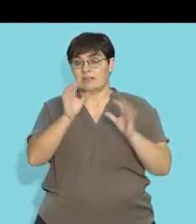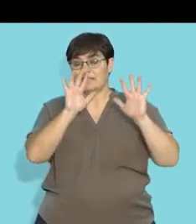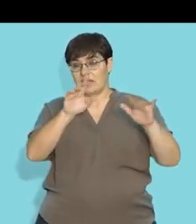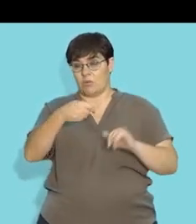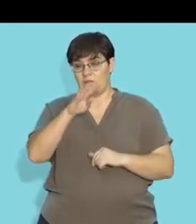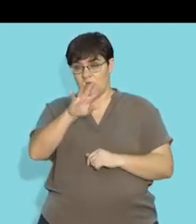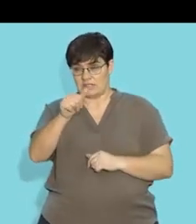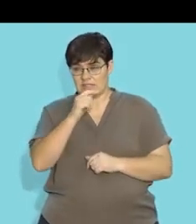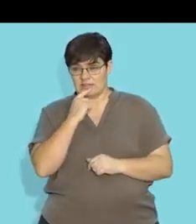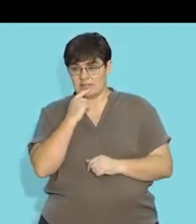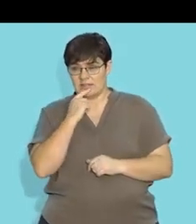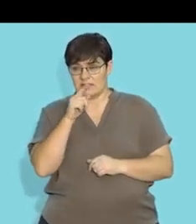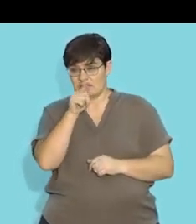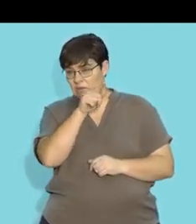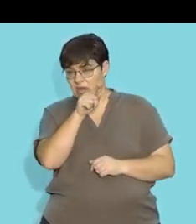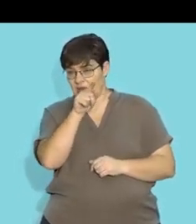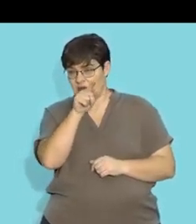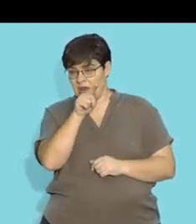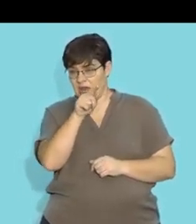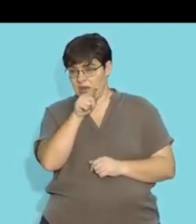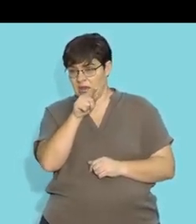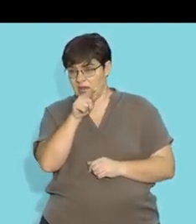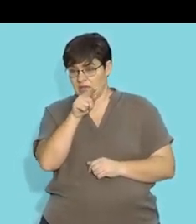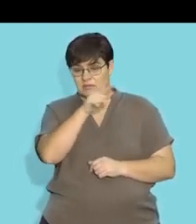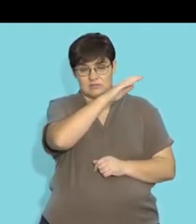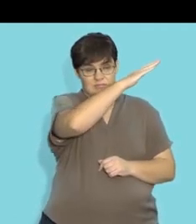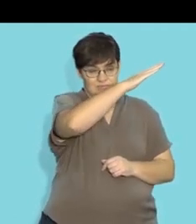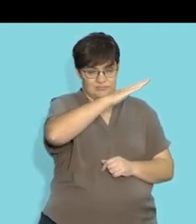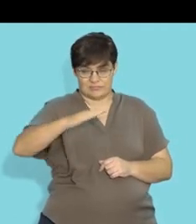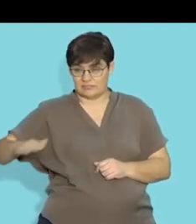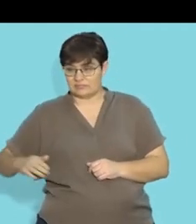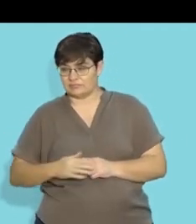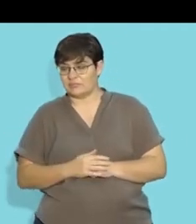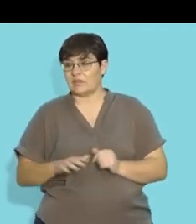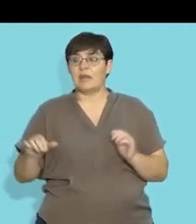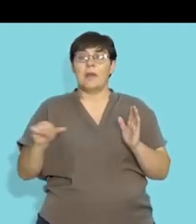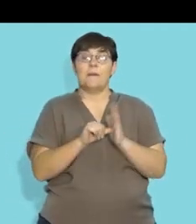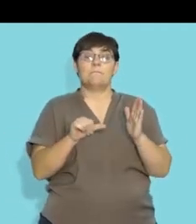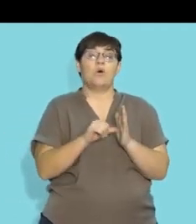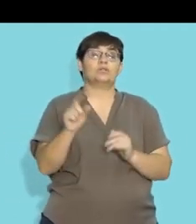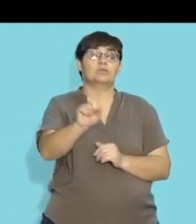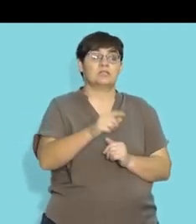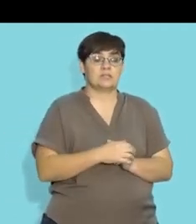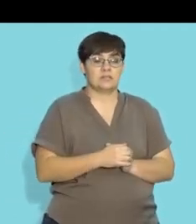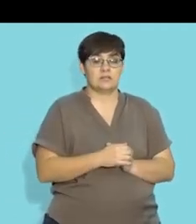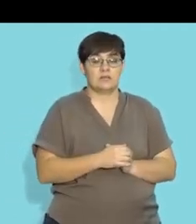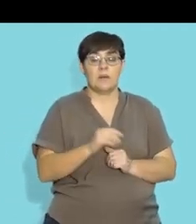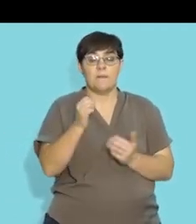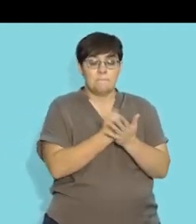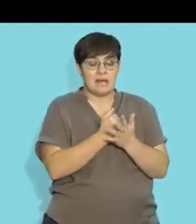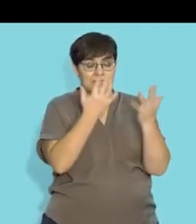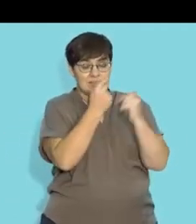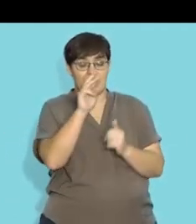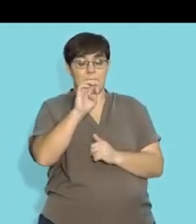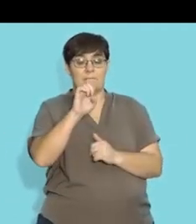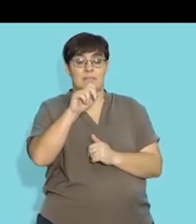So 10.46. Oh, somewhere there. Okay. But what is important also,